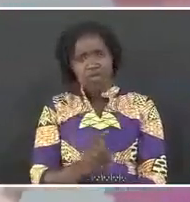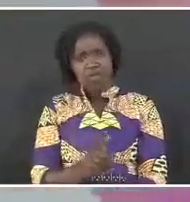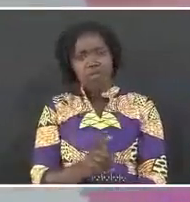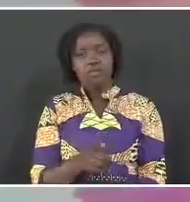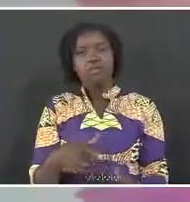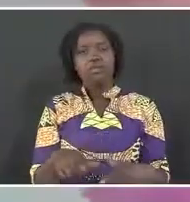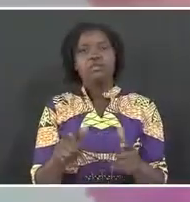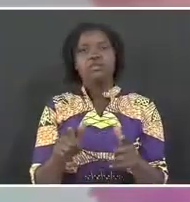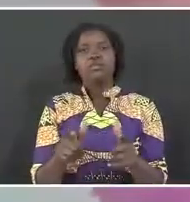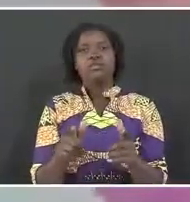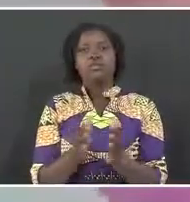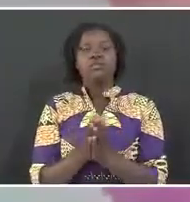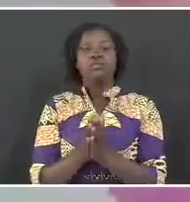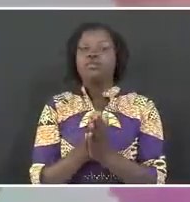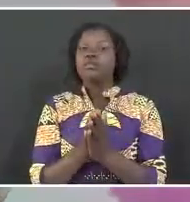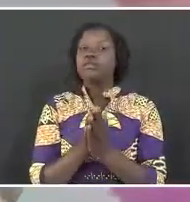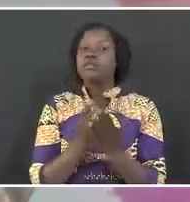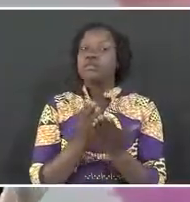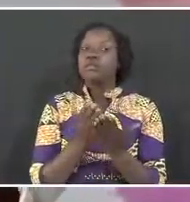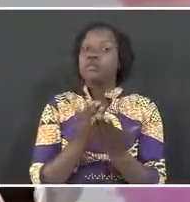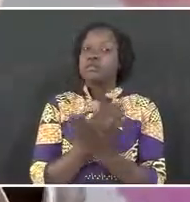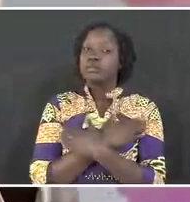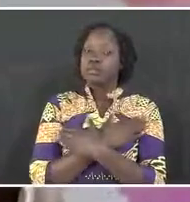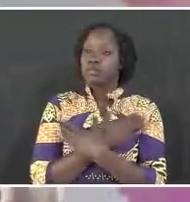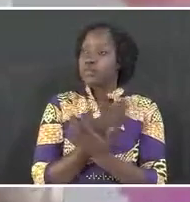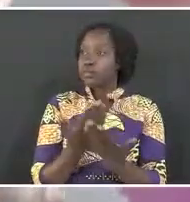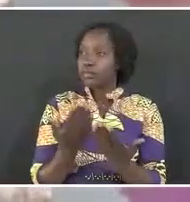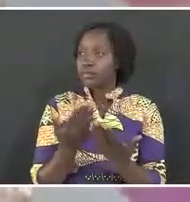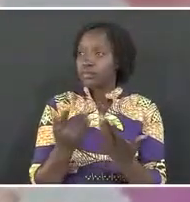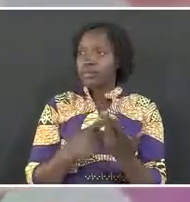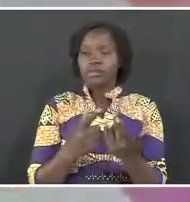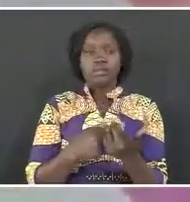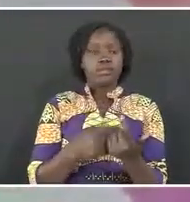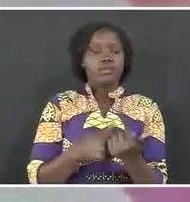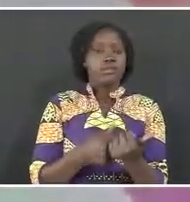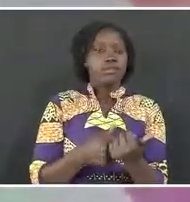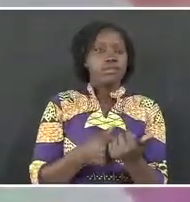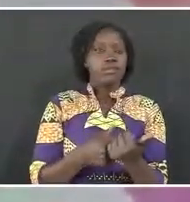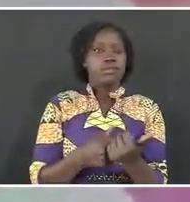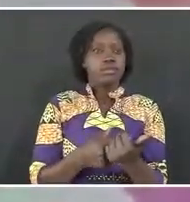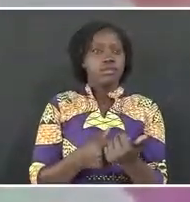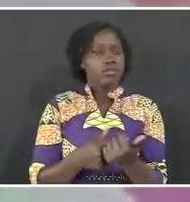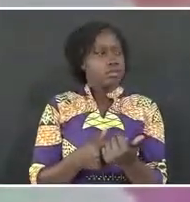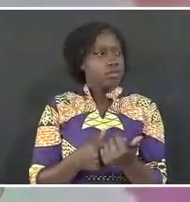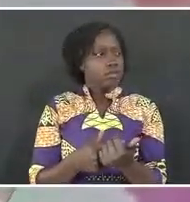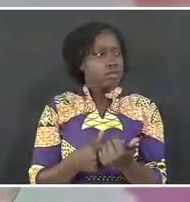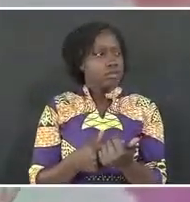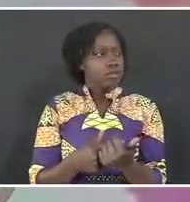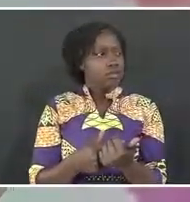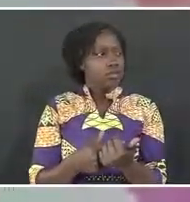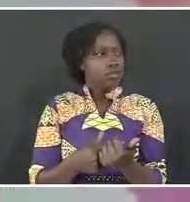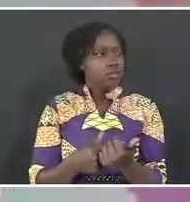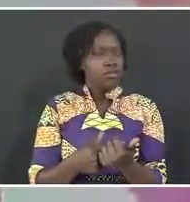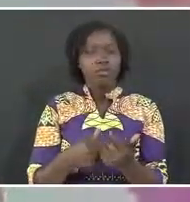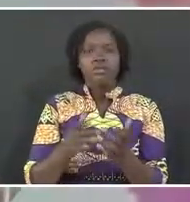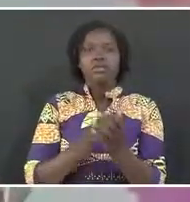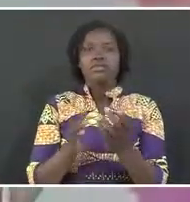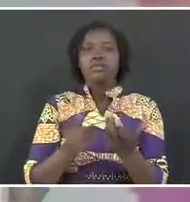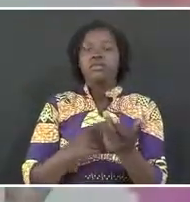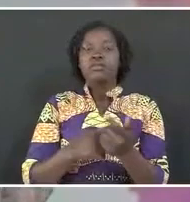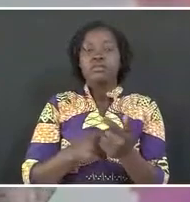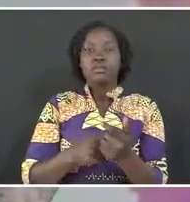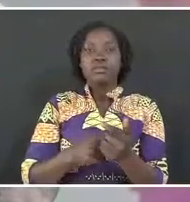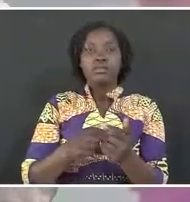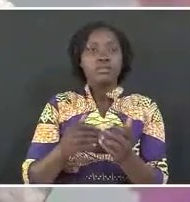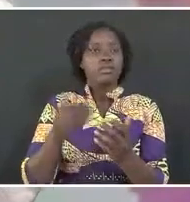Let us reflect. How many heads of departments do we have in this church? Let me see the heads of departments